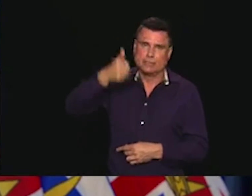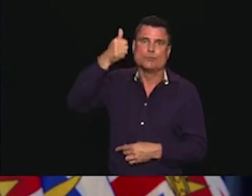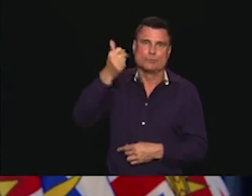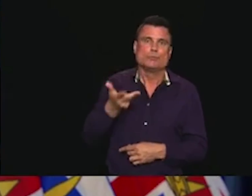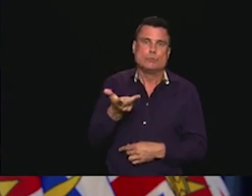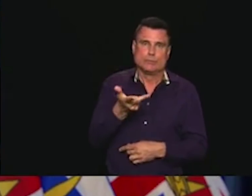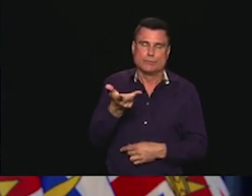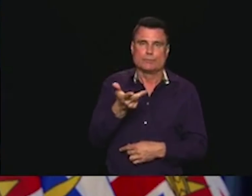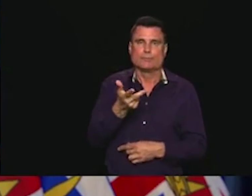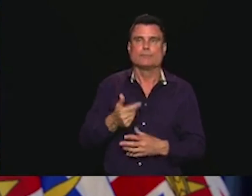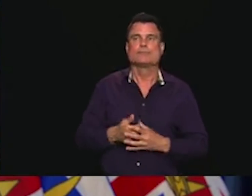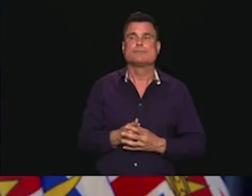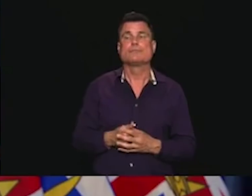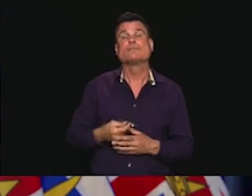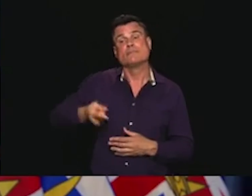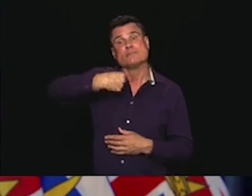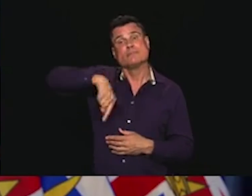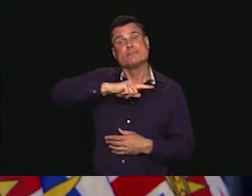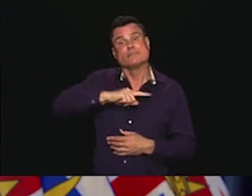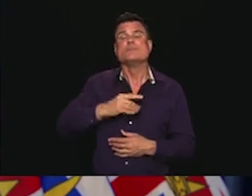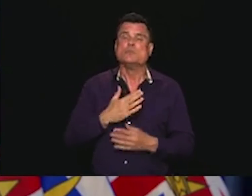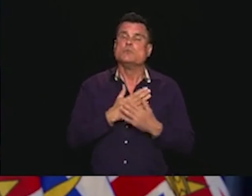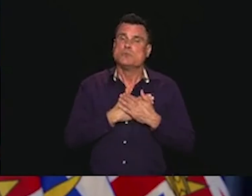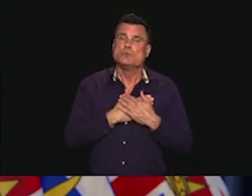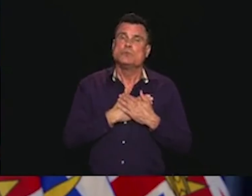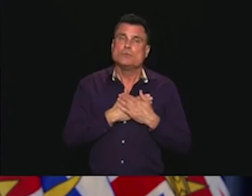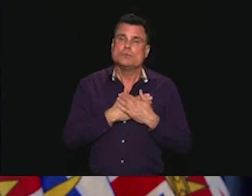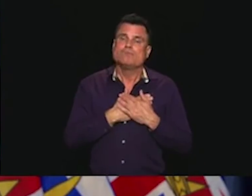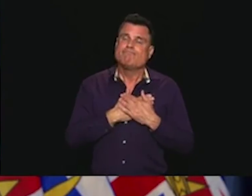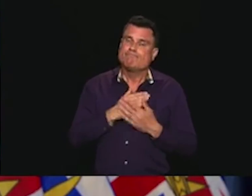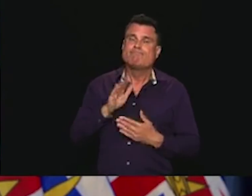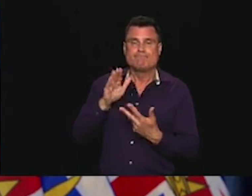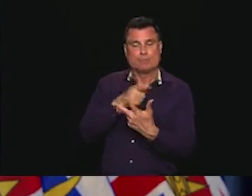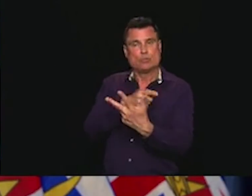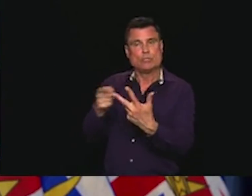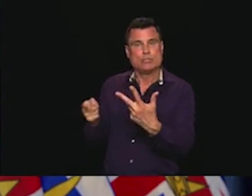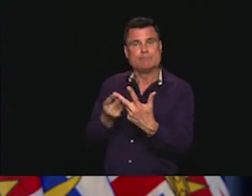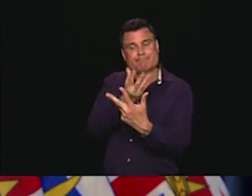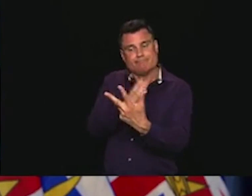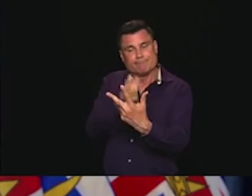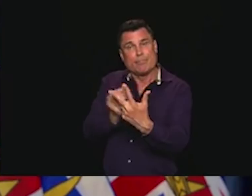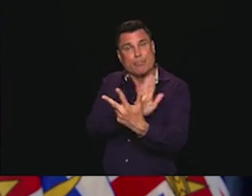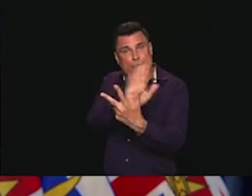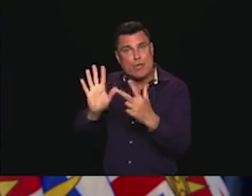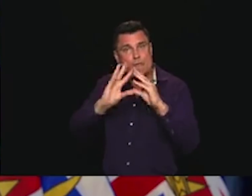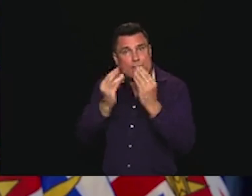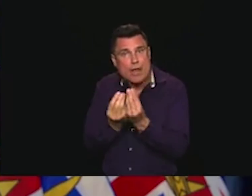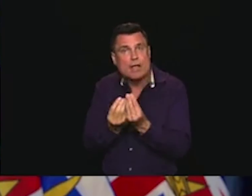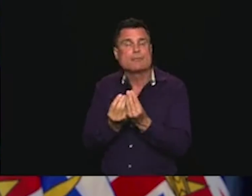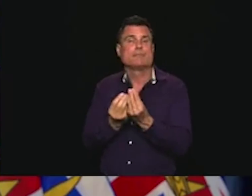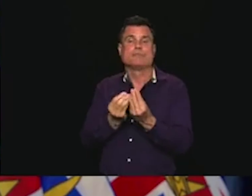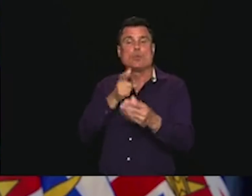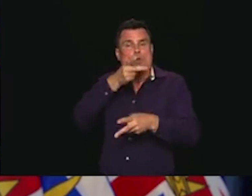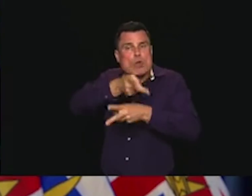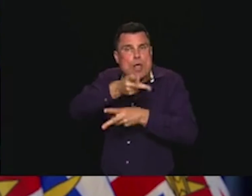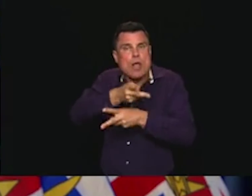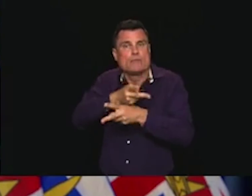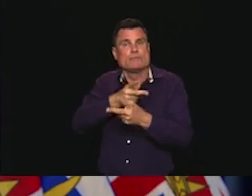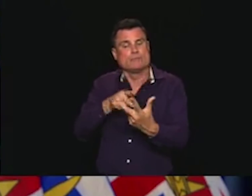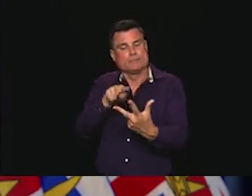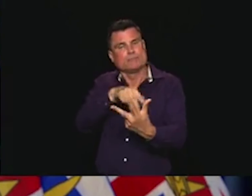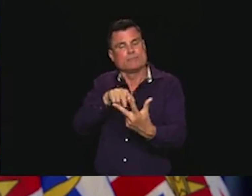On a sad note, we have 3 additional people who have died from COVID-19 in the past day, bringing our total number